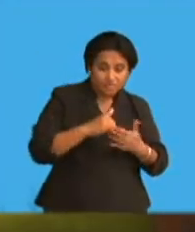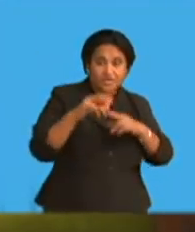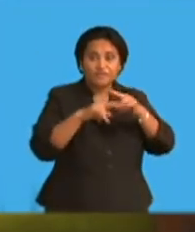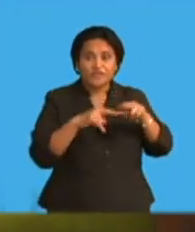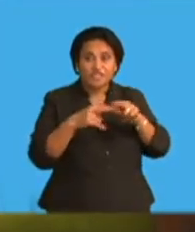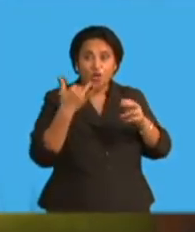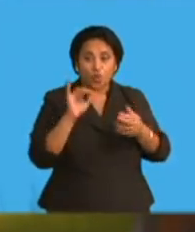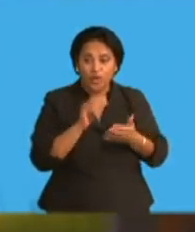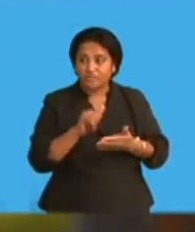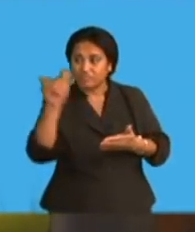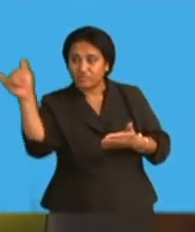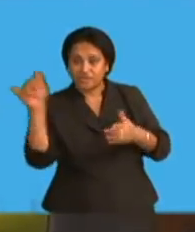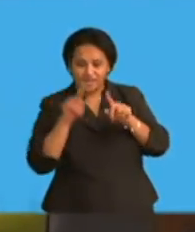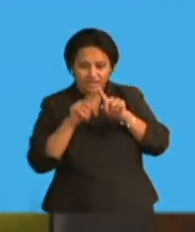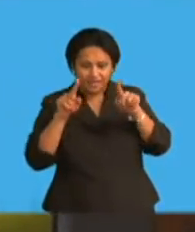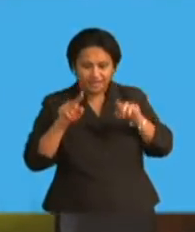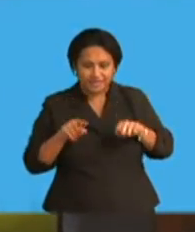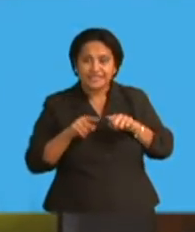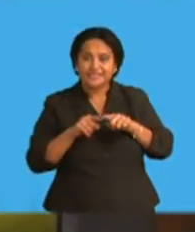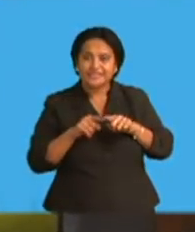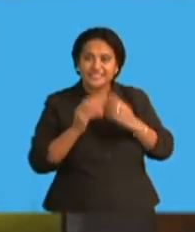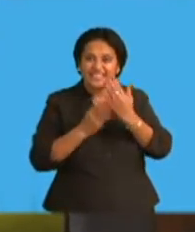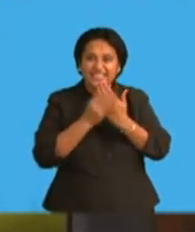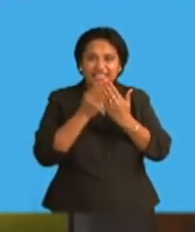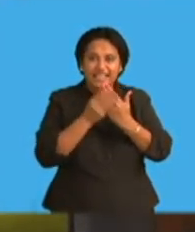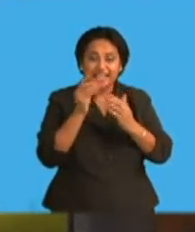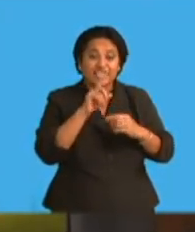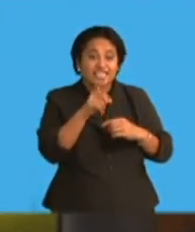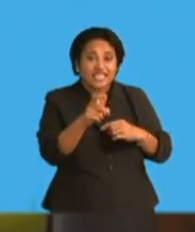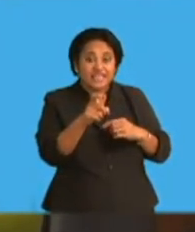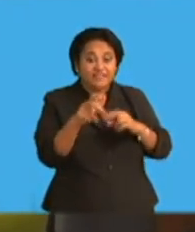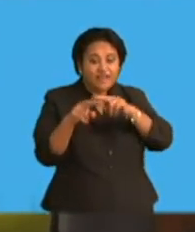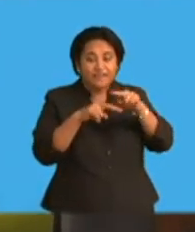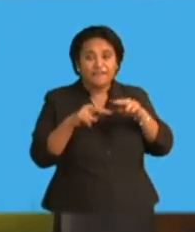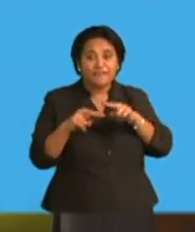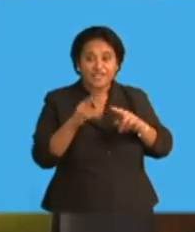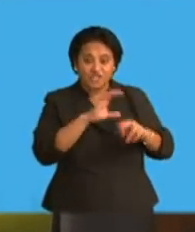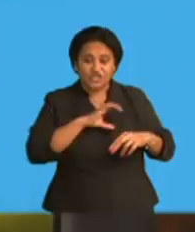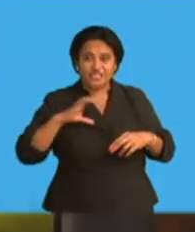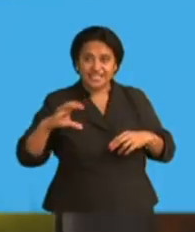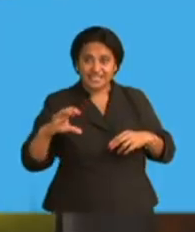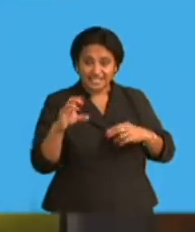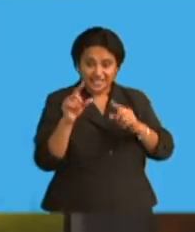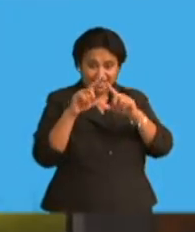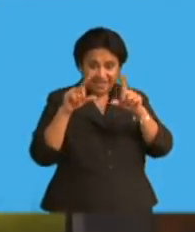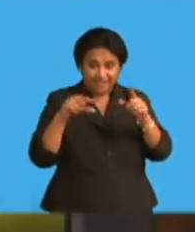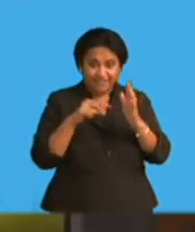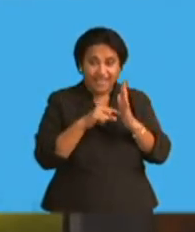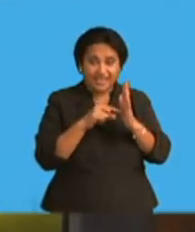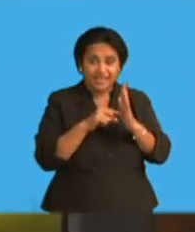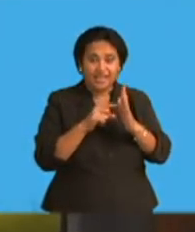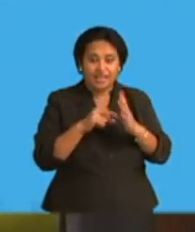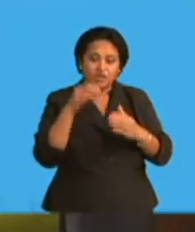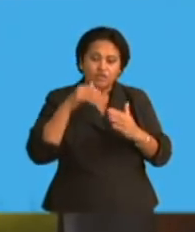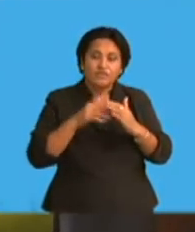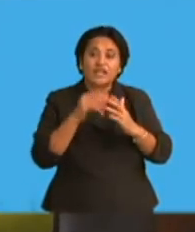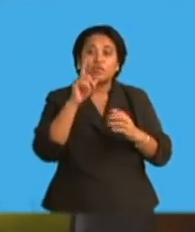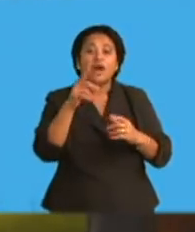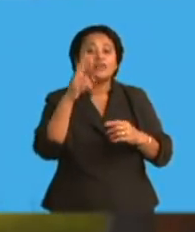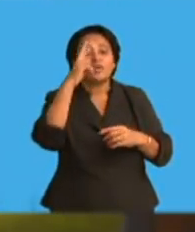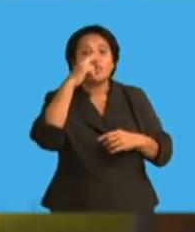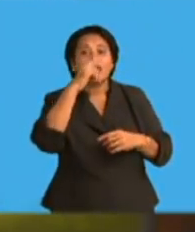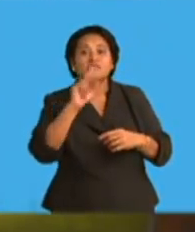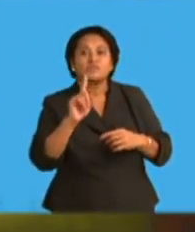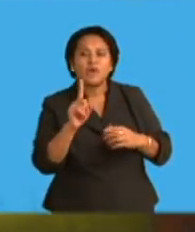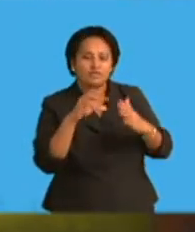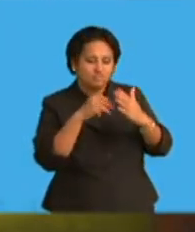the departure card said, if Fiji citizen fill out race. We removed that. It should have been